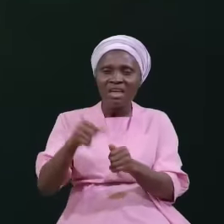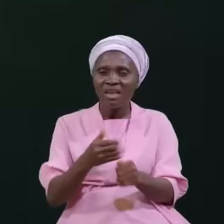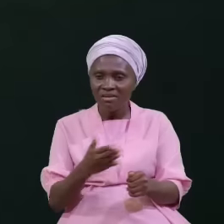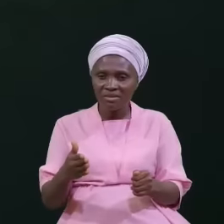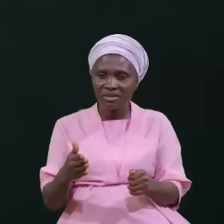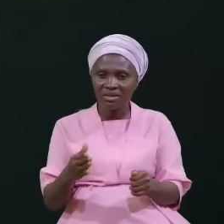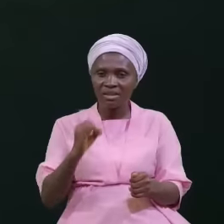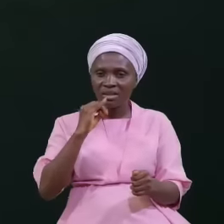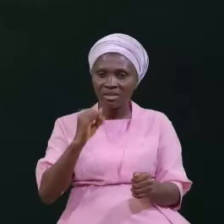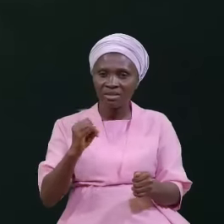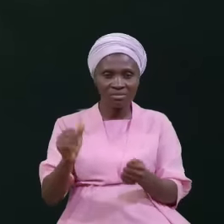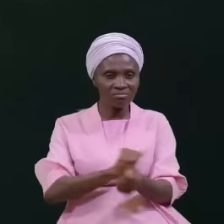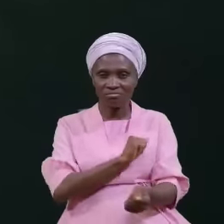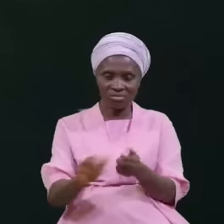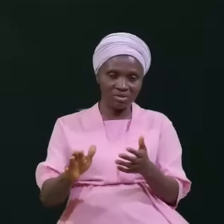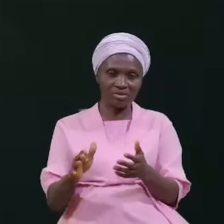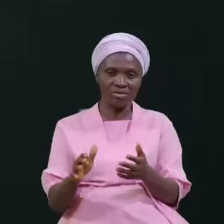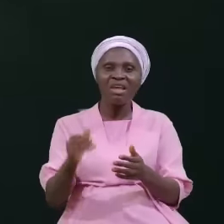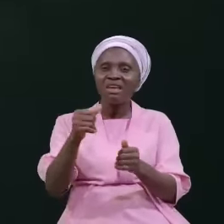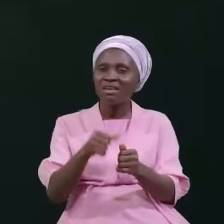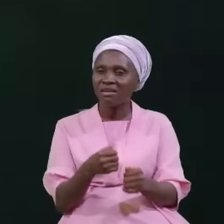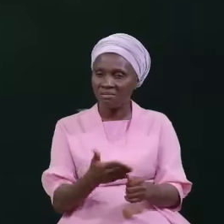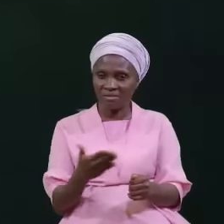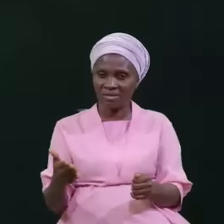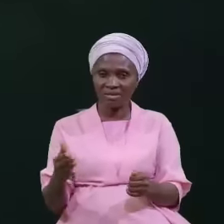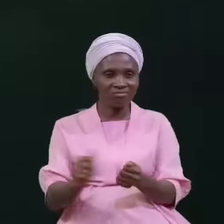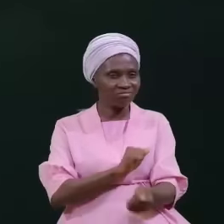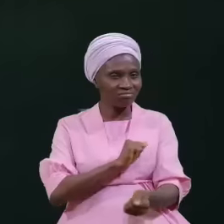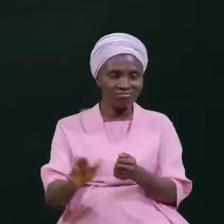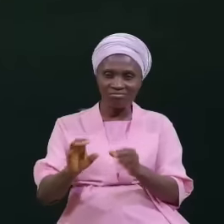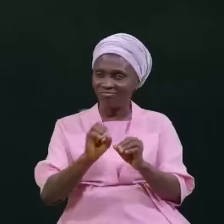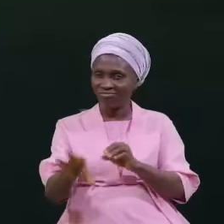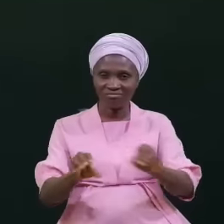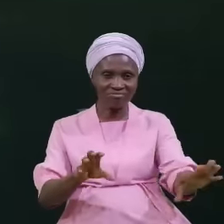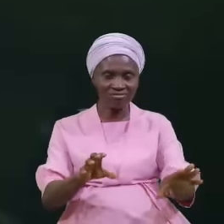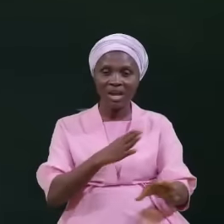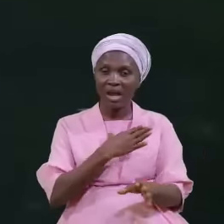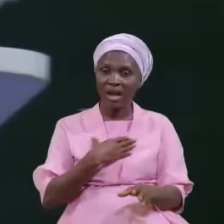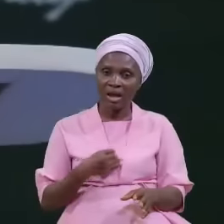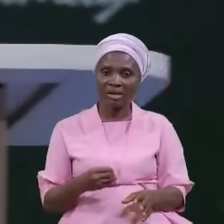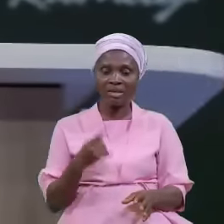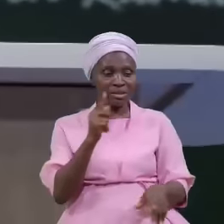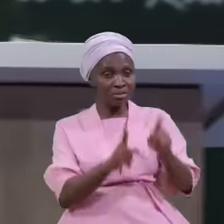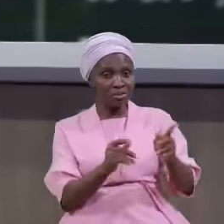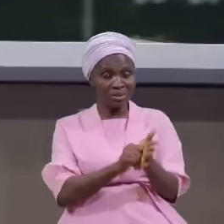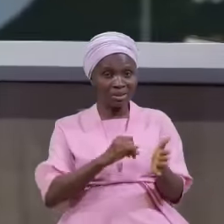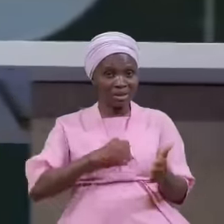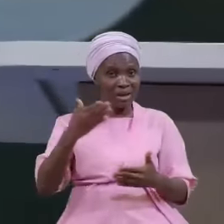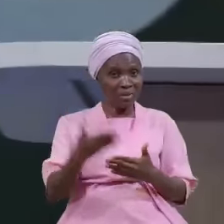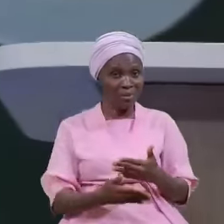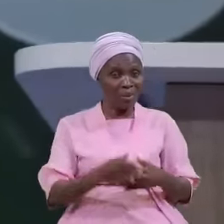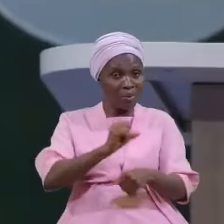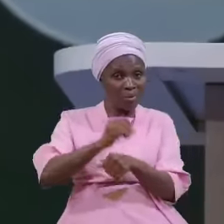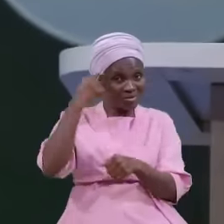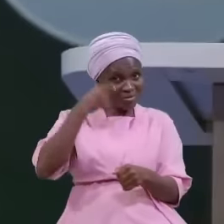shambles, everything scattered, and the people I employed, they will steal my money